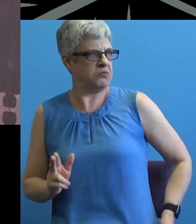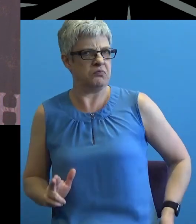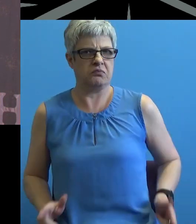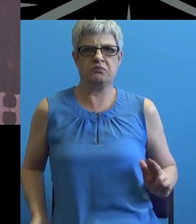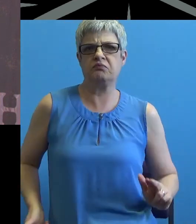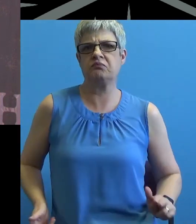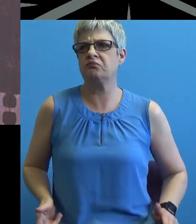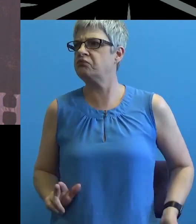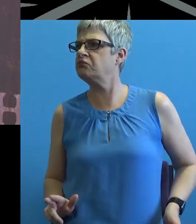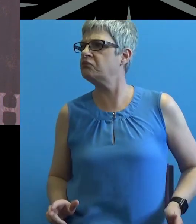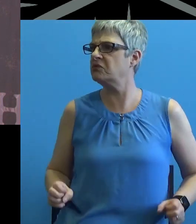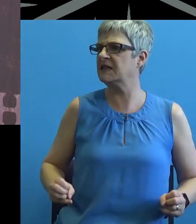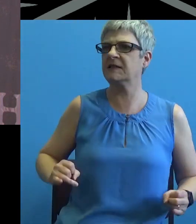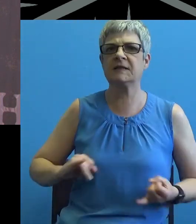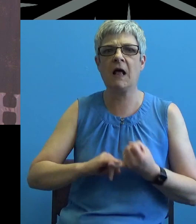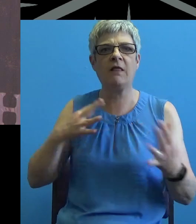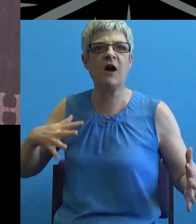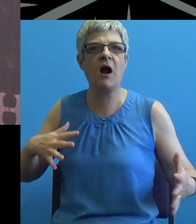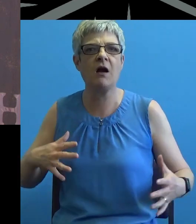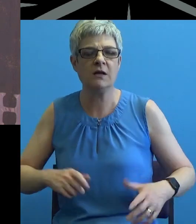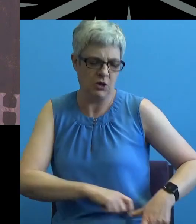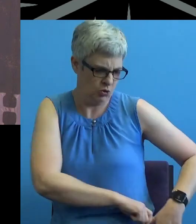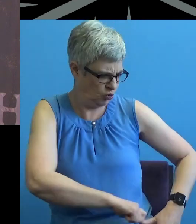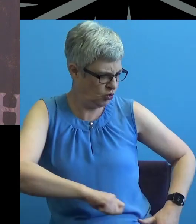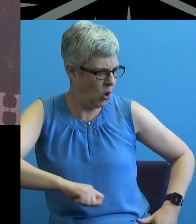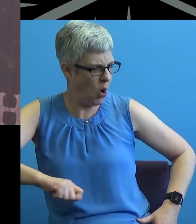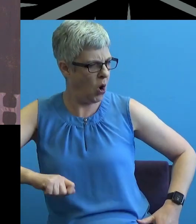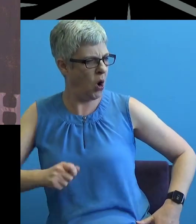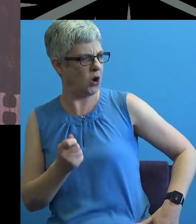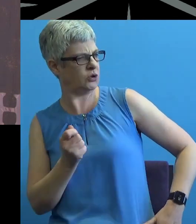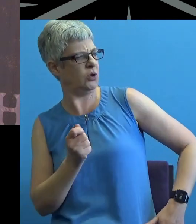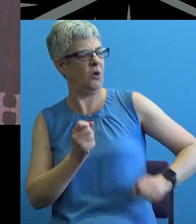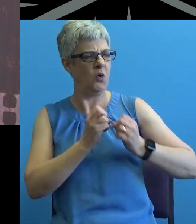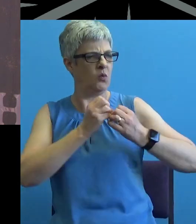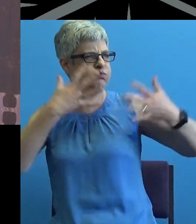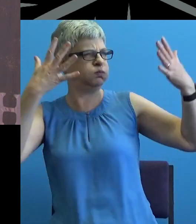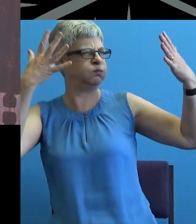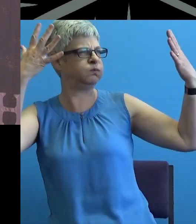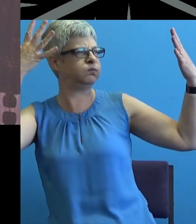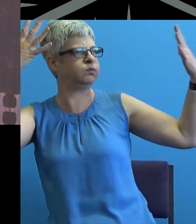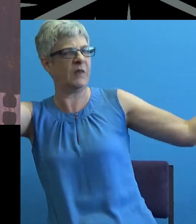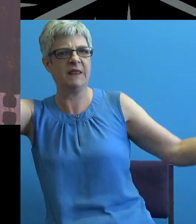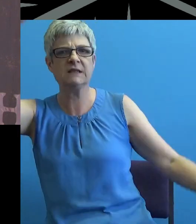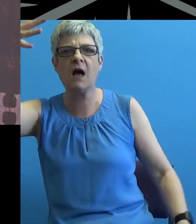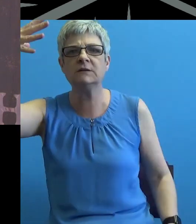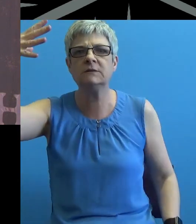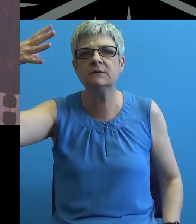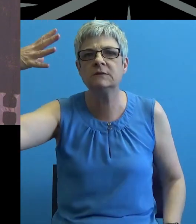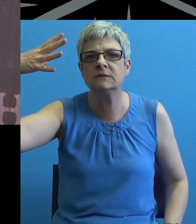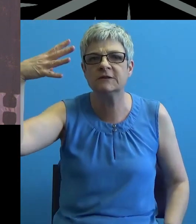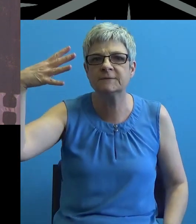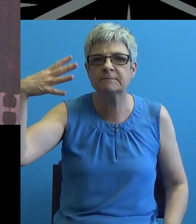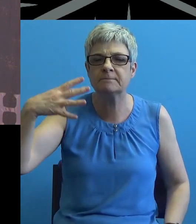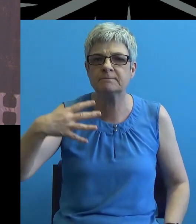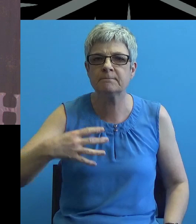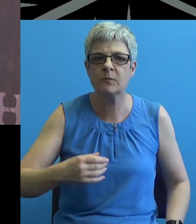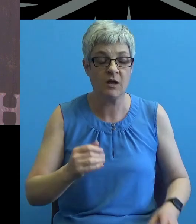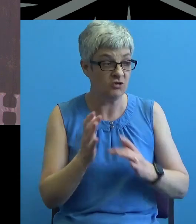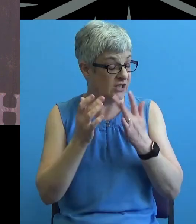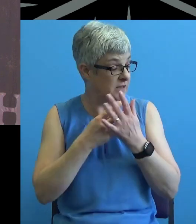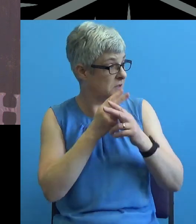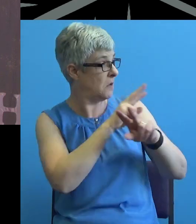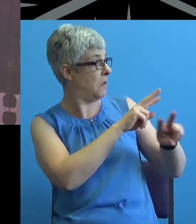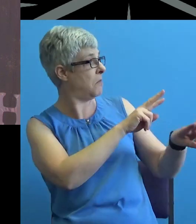their holsters, the blade of his fine sword dazzled in the sunlight. Jesus